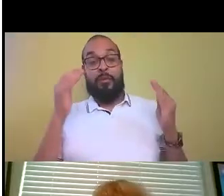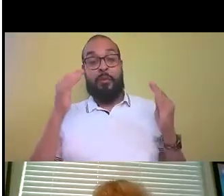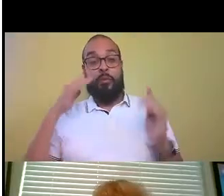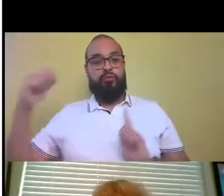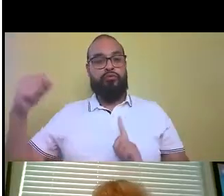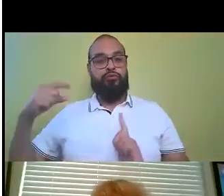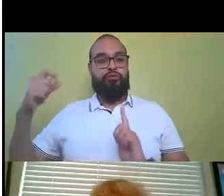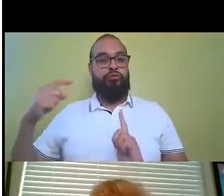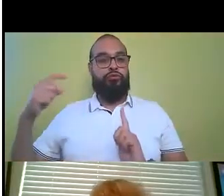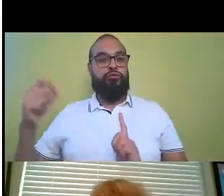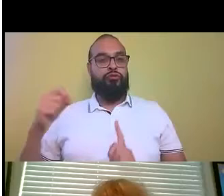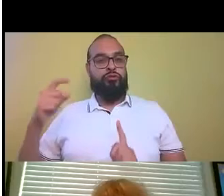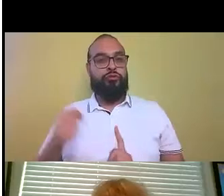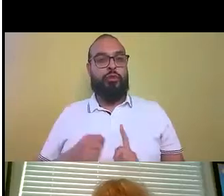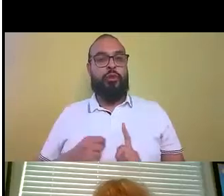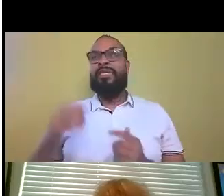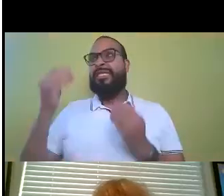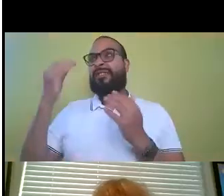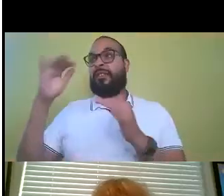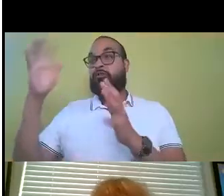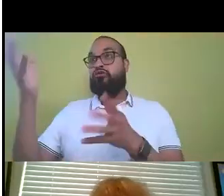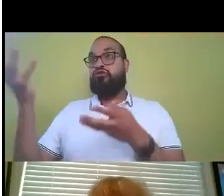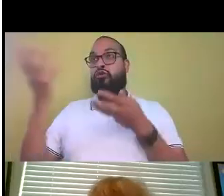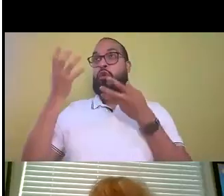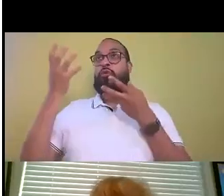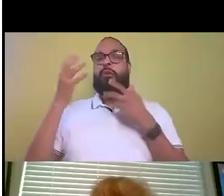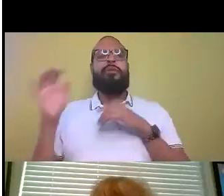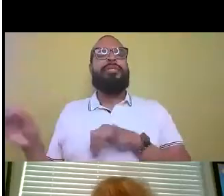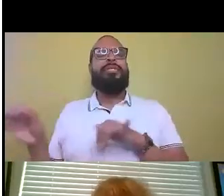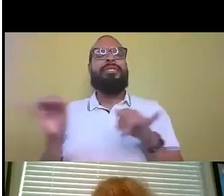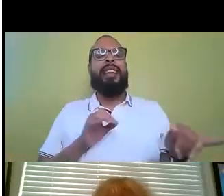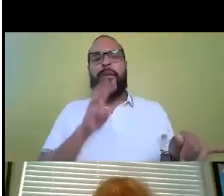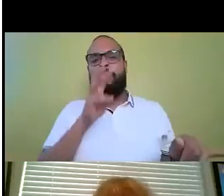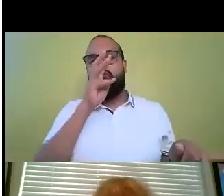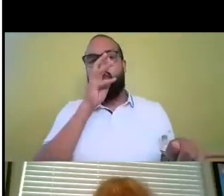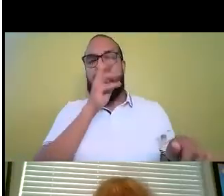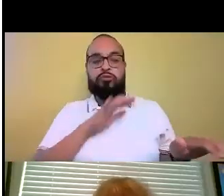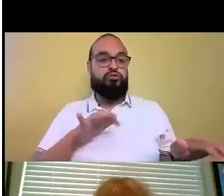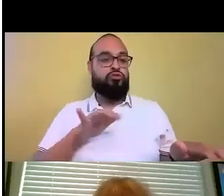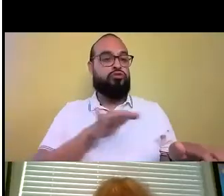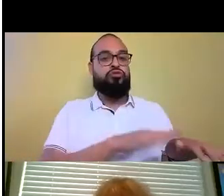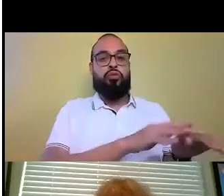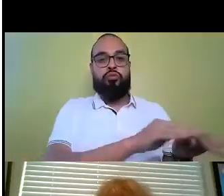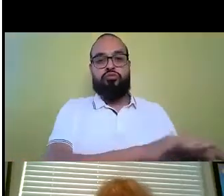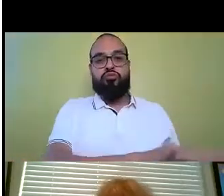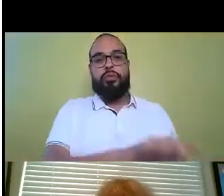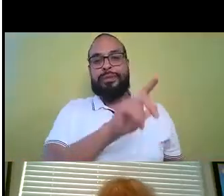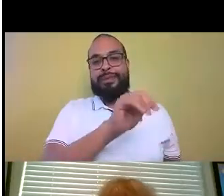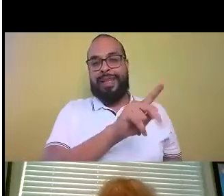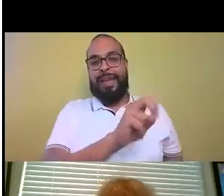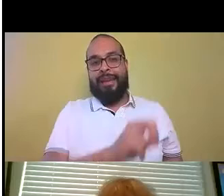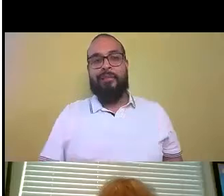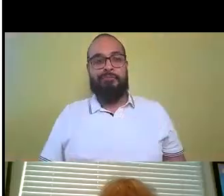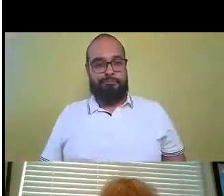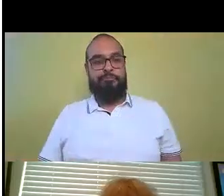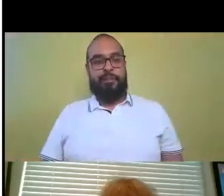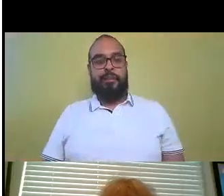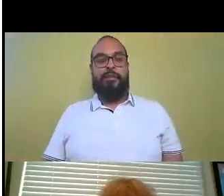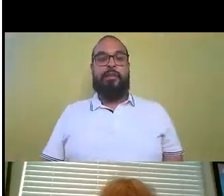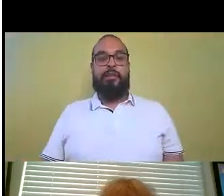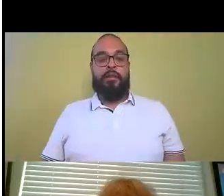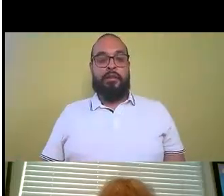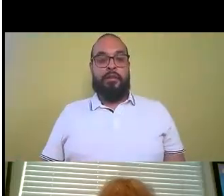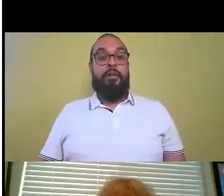into a lake. And I always thought that was a useful image. So when we're talking about